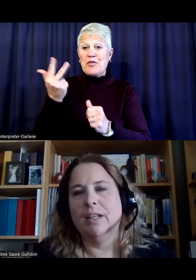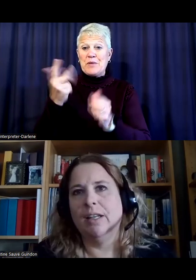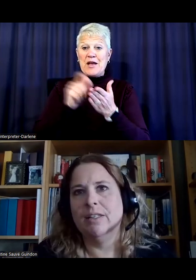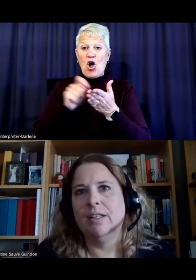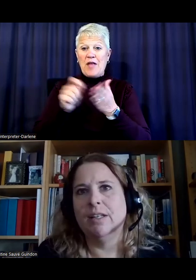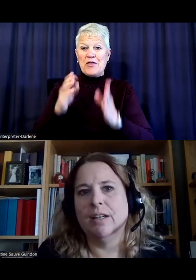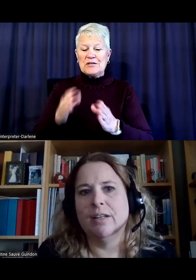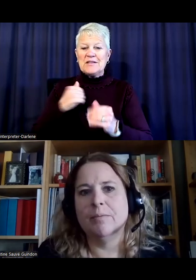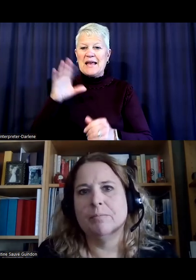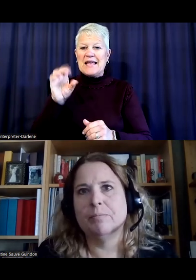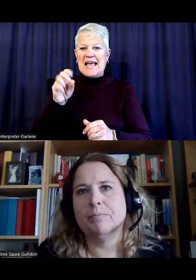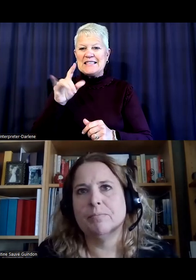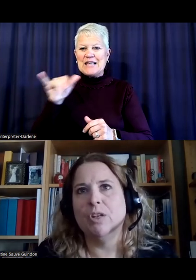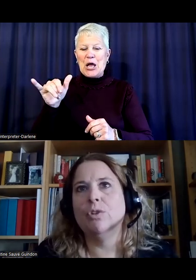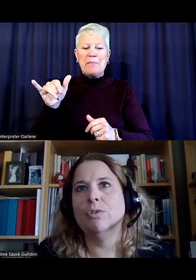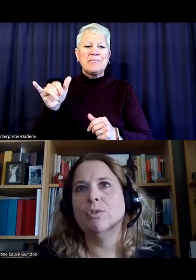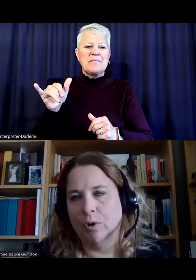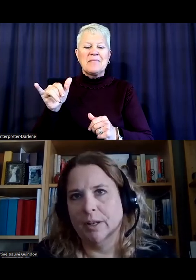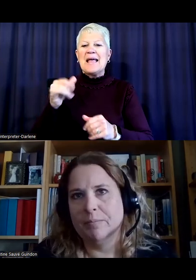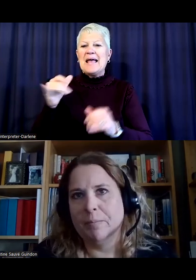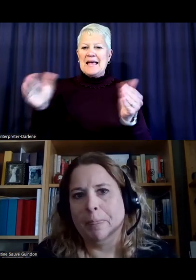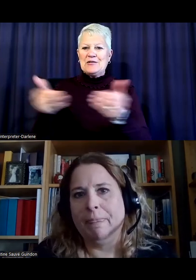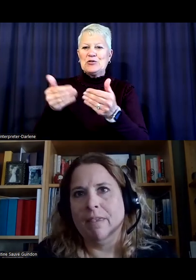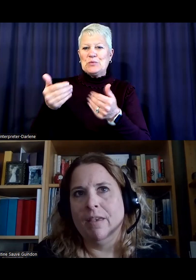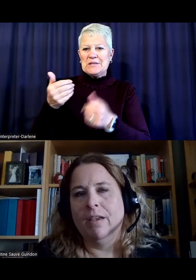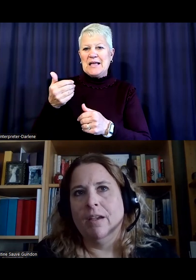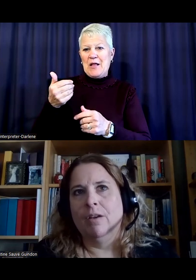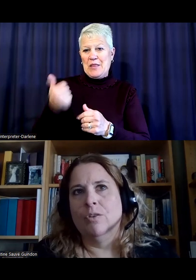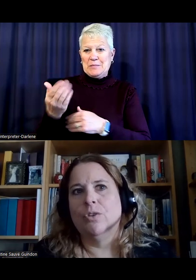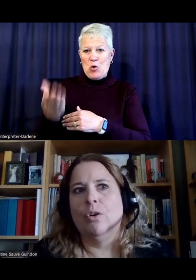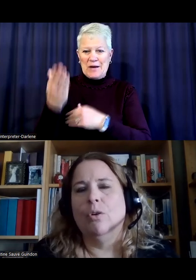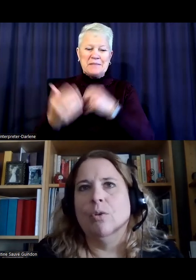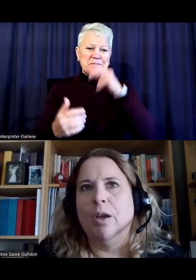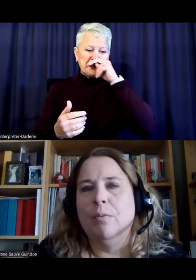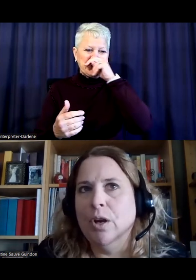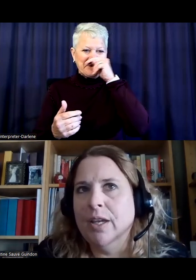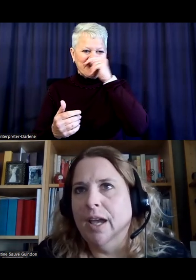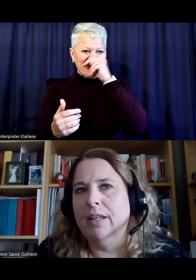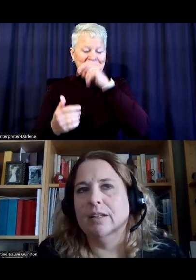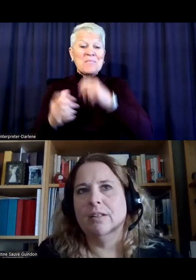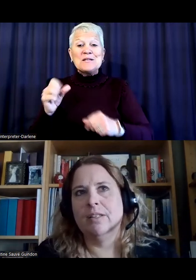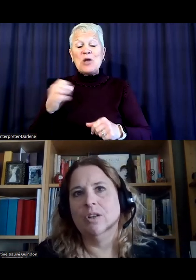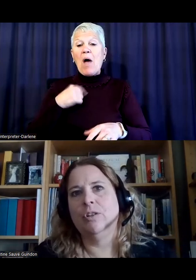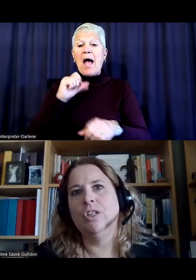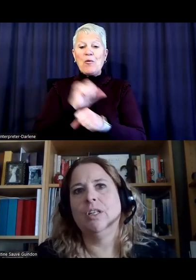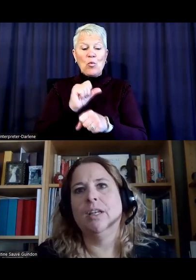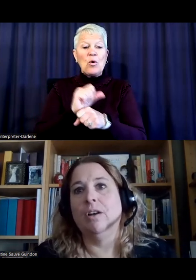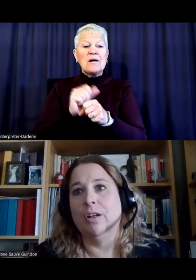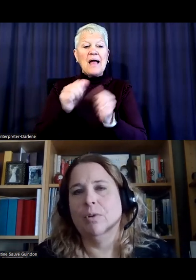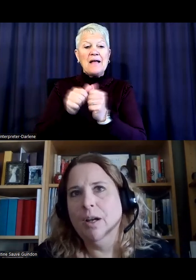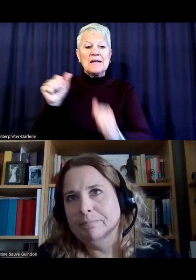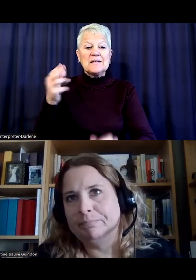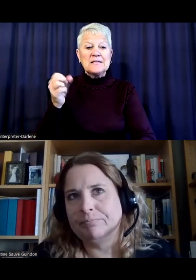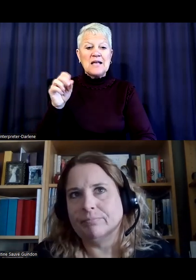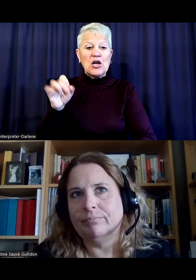that Casey introduced this morning. So I work at Centre Jules-Léger in